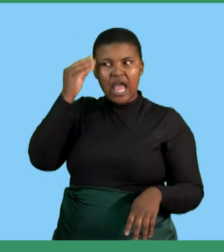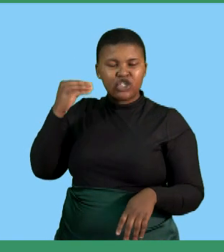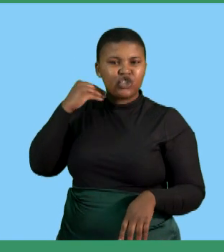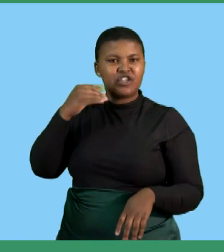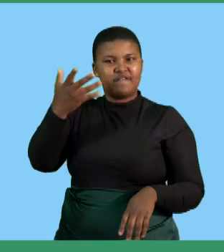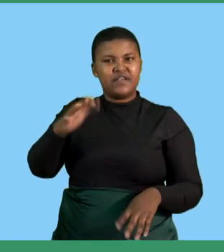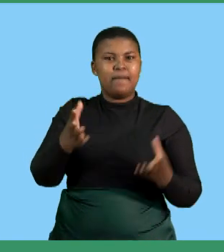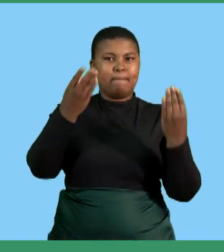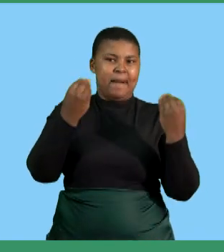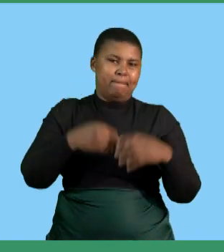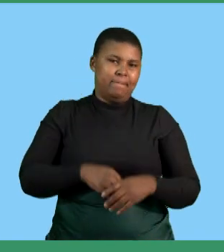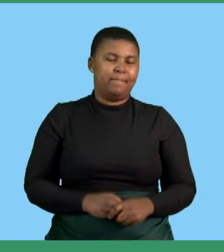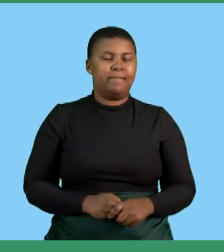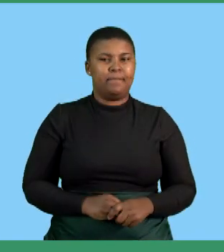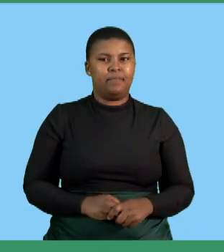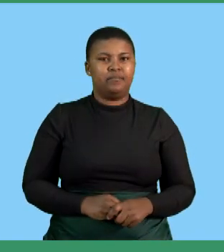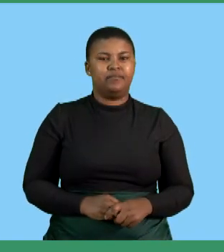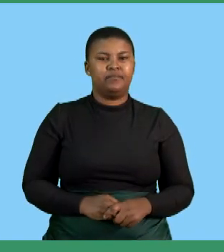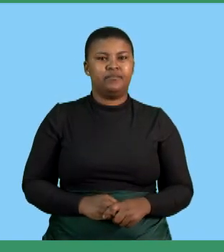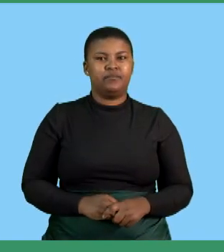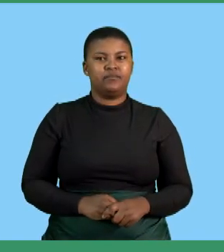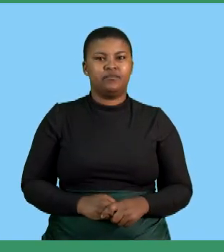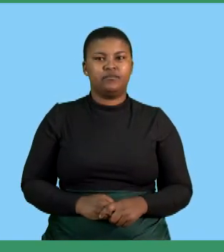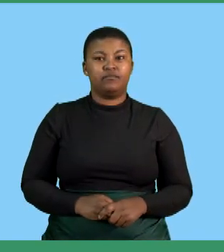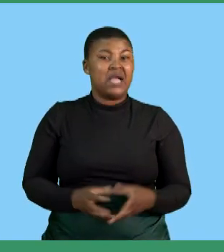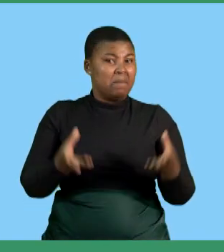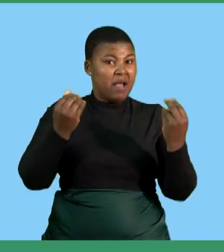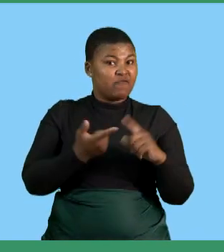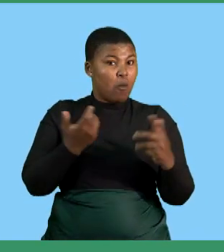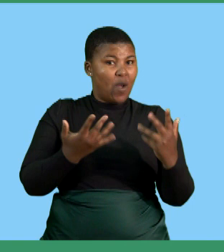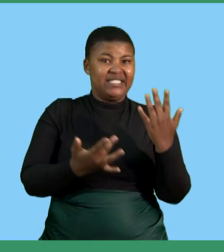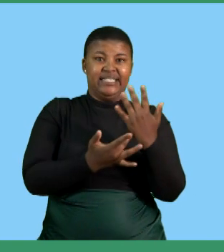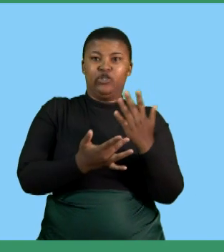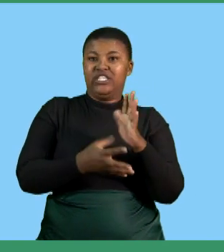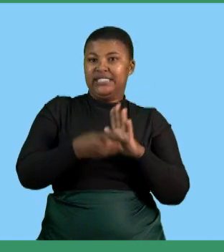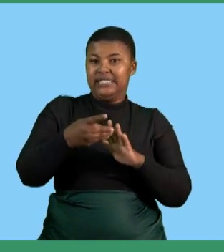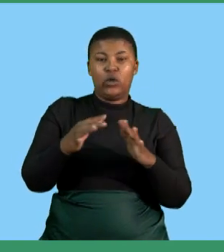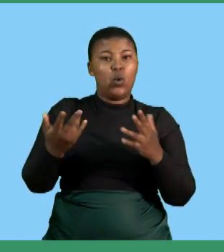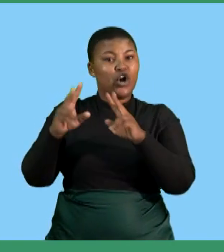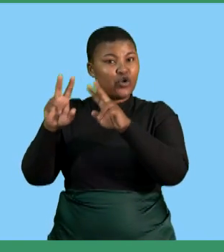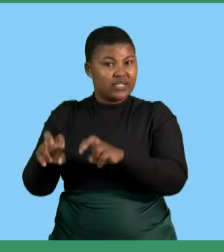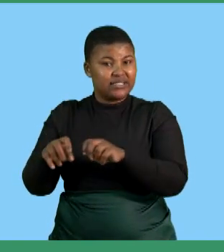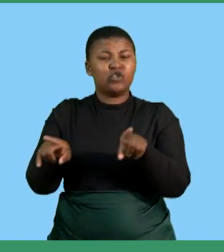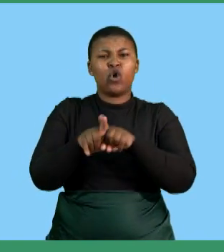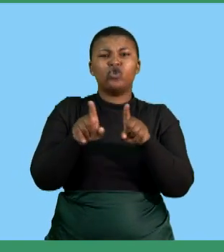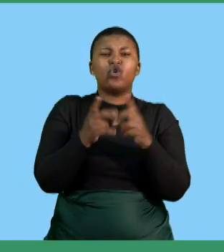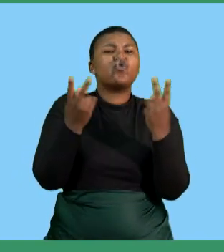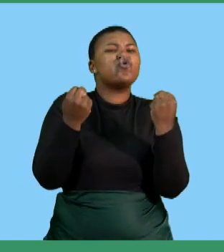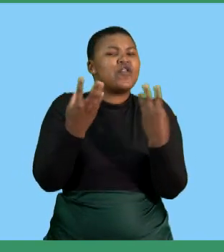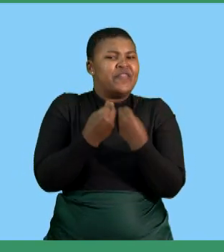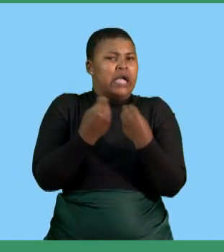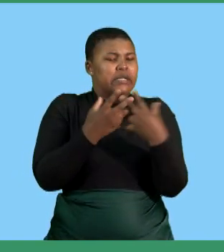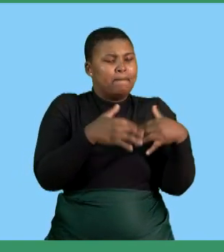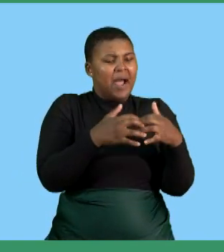knowledge that has been gained through technological development or research that has been done, or even